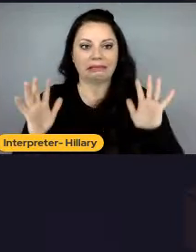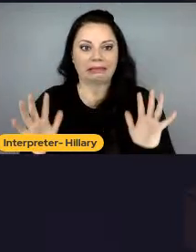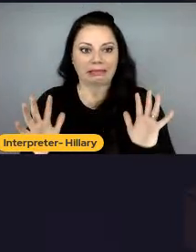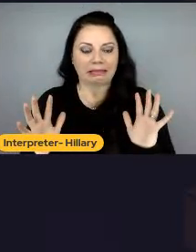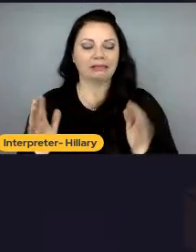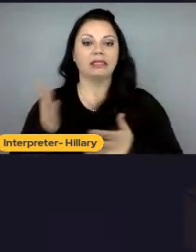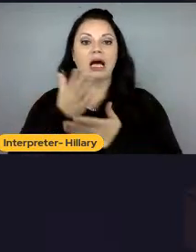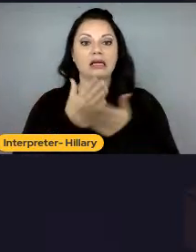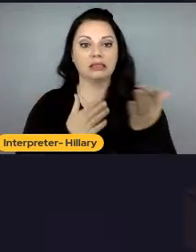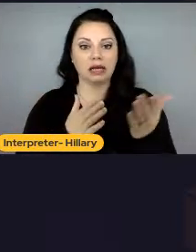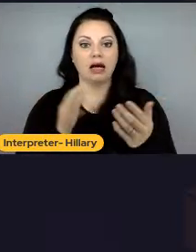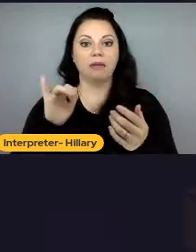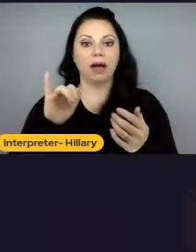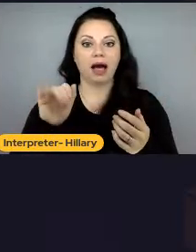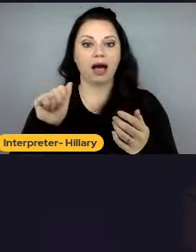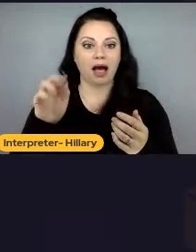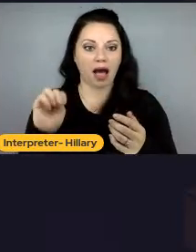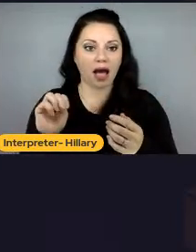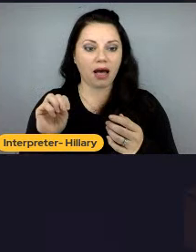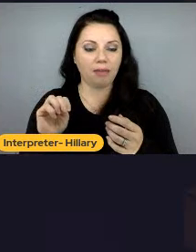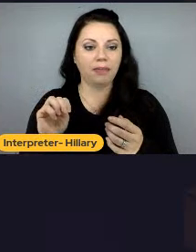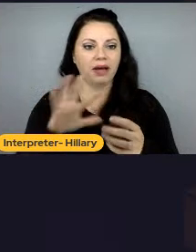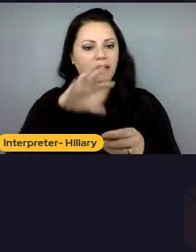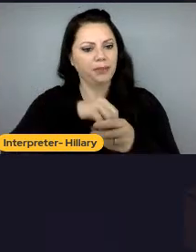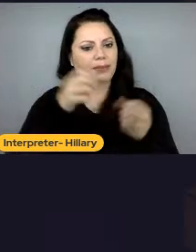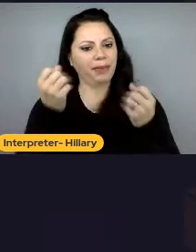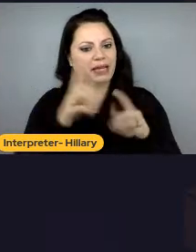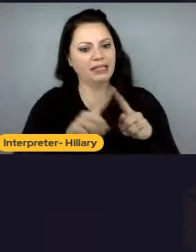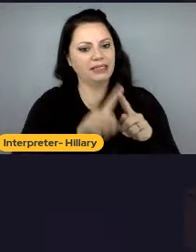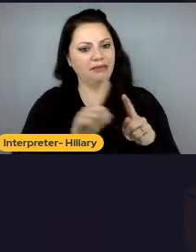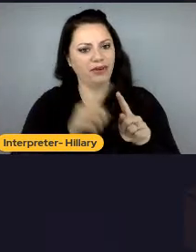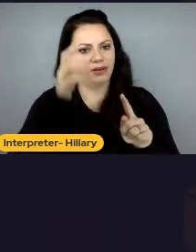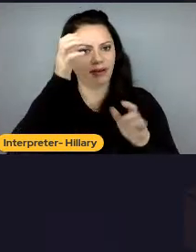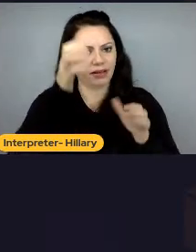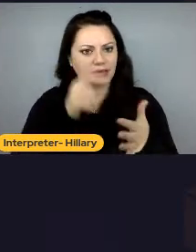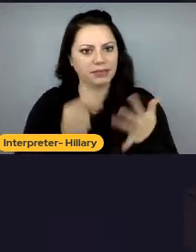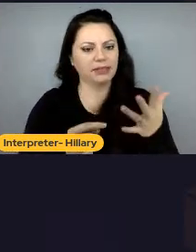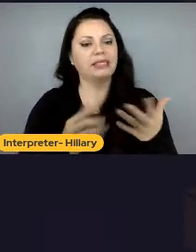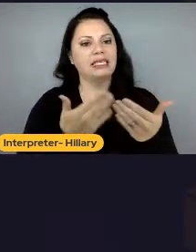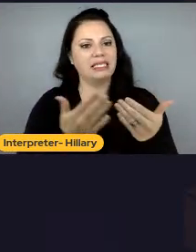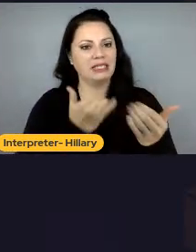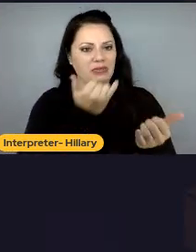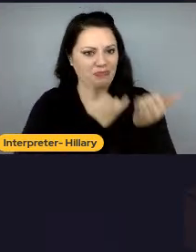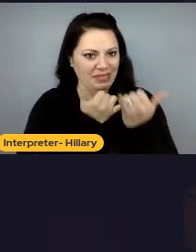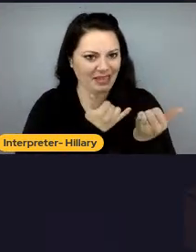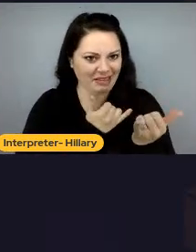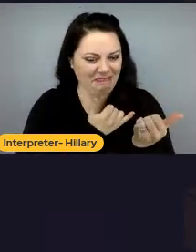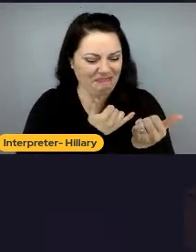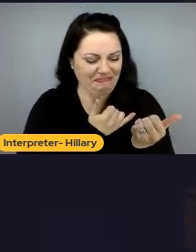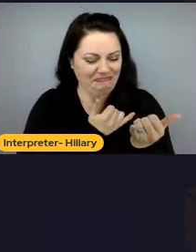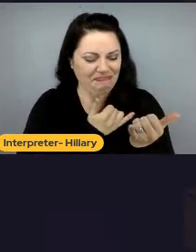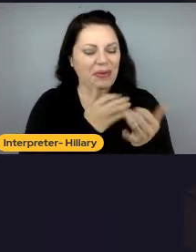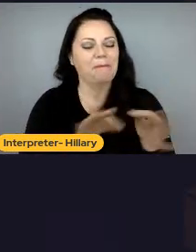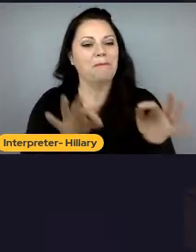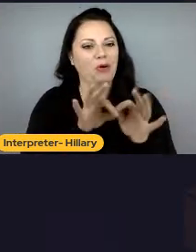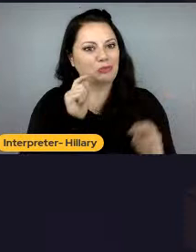like IAM, consist of a lot of different concepts that are easy to get wrong, and it's important to get